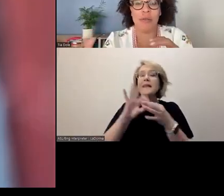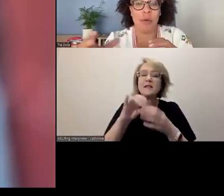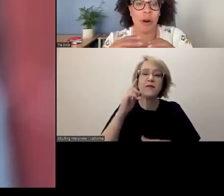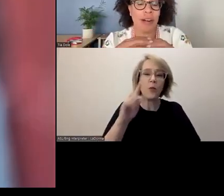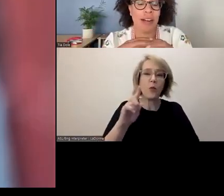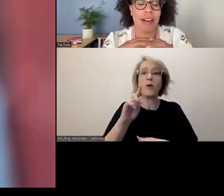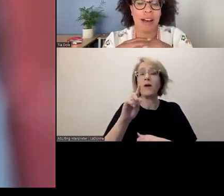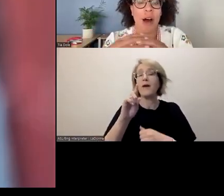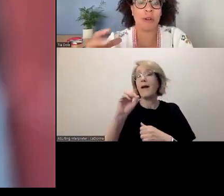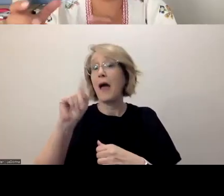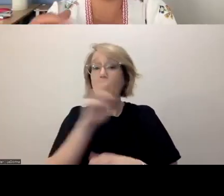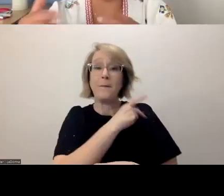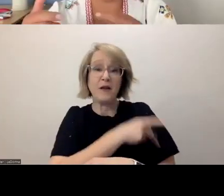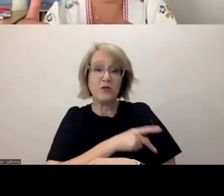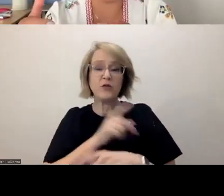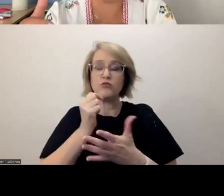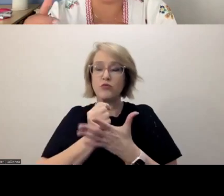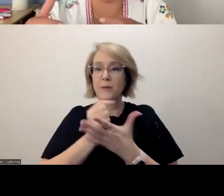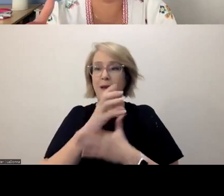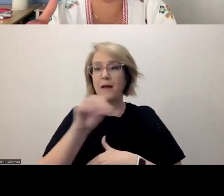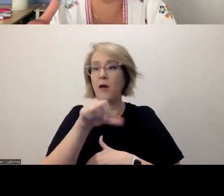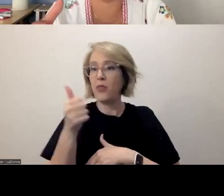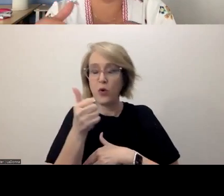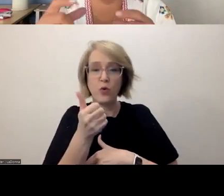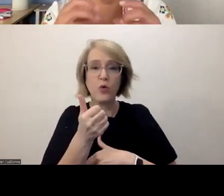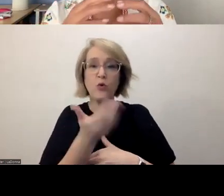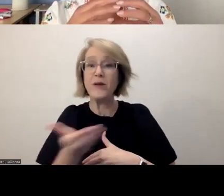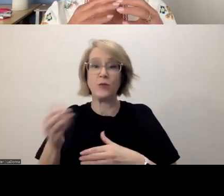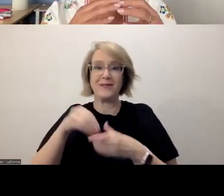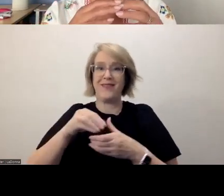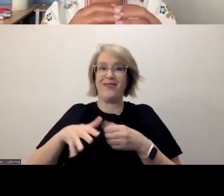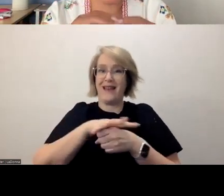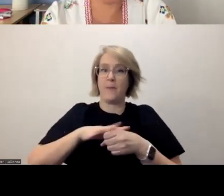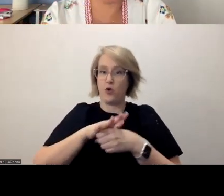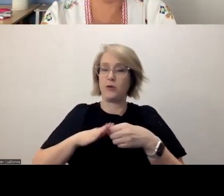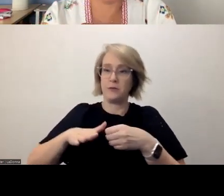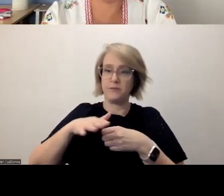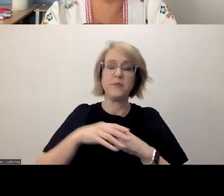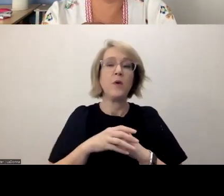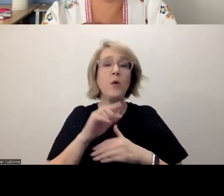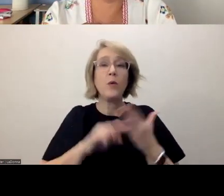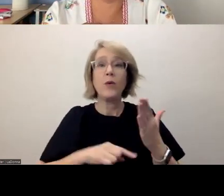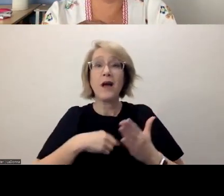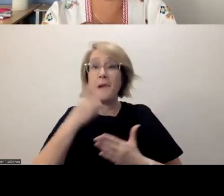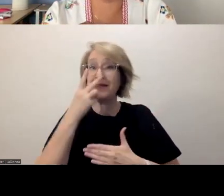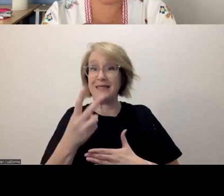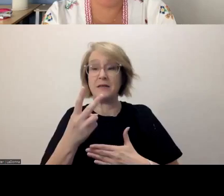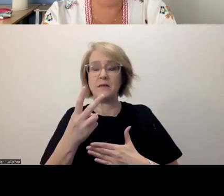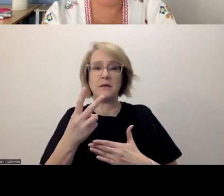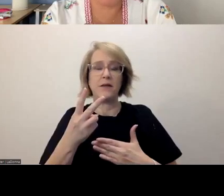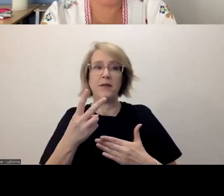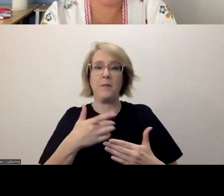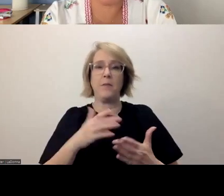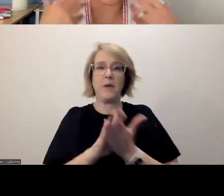connector for other resources in folks' neighborhood. But what I'm seeing that just fills me